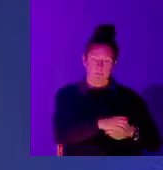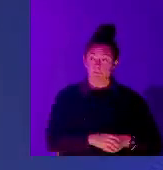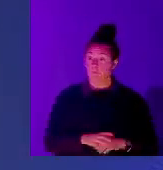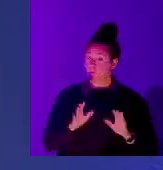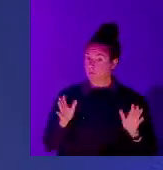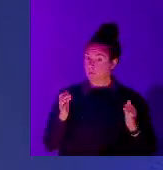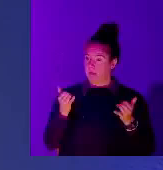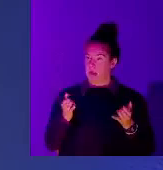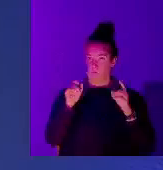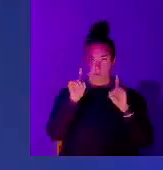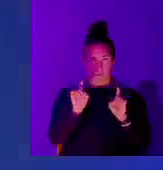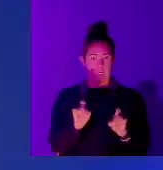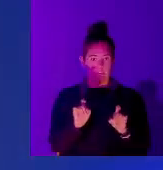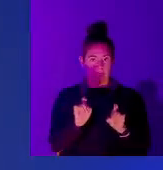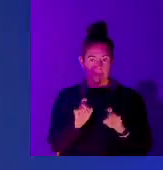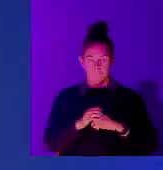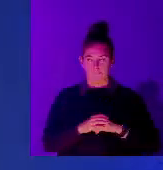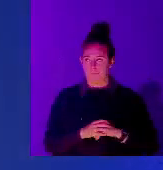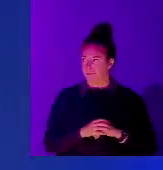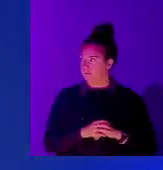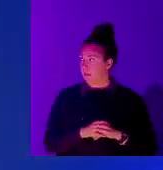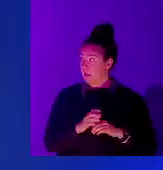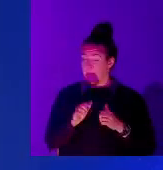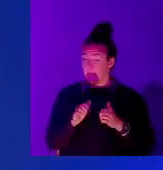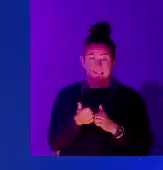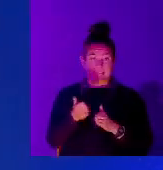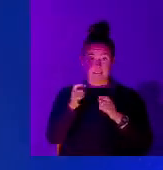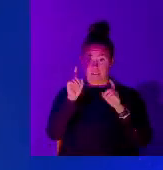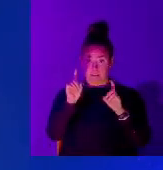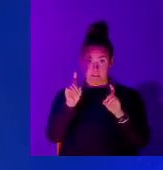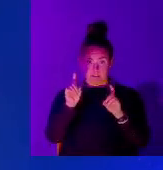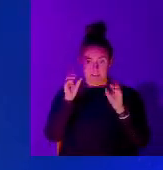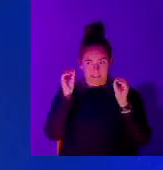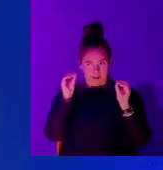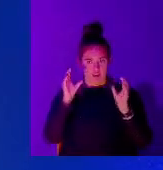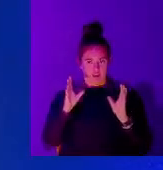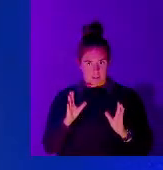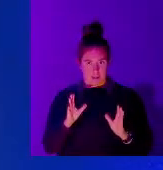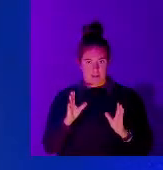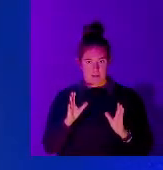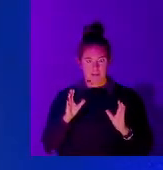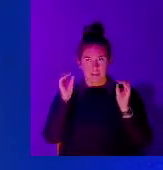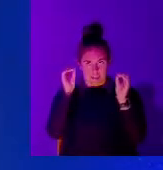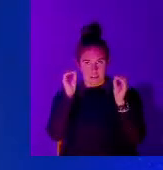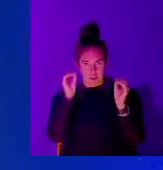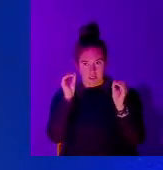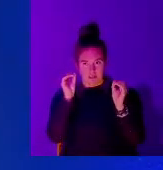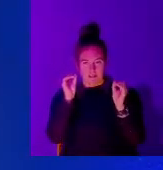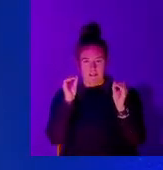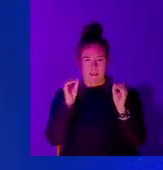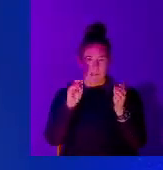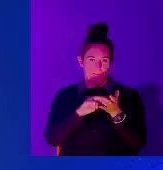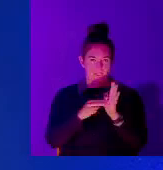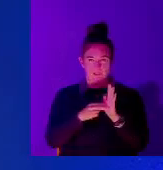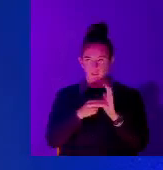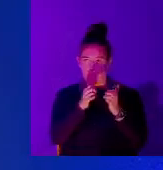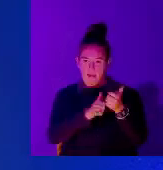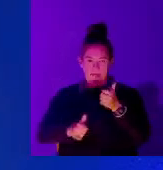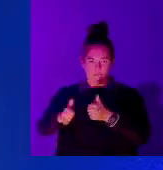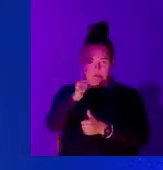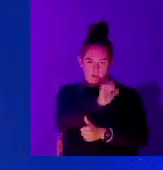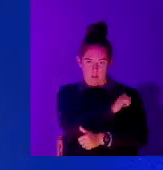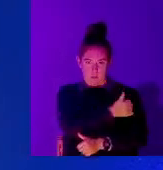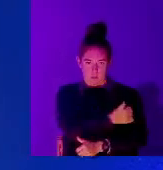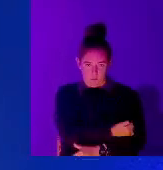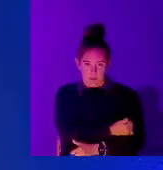Any teaching which professes to elevate the authority of an alternate source to the very level of the Bible,